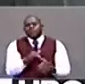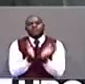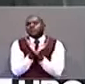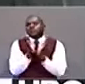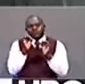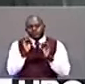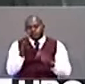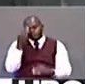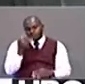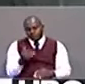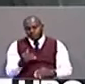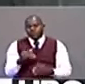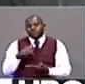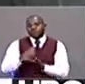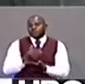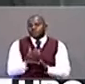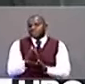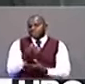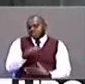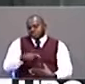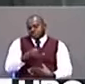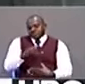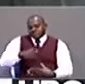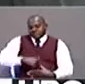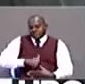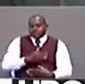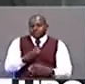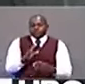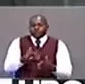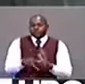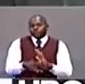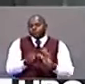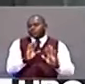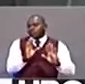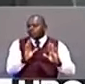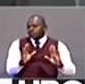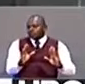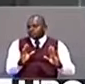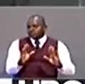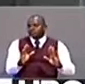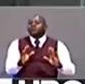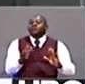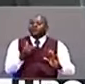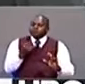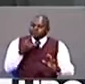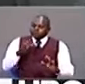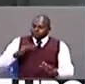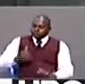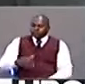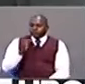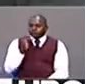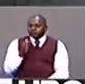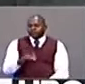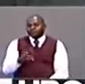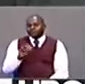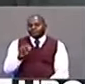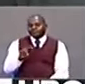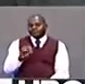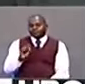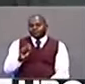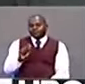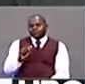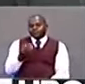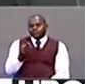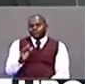him? We as a sector cannot involve ourselves in those matters. And I want to state, Madam Speaker, that Mr. Mustafa is